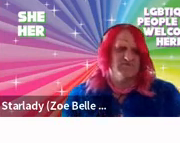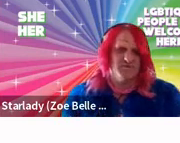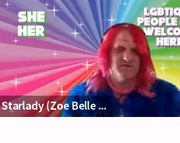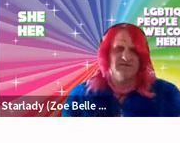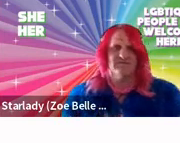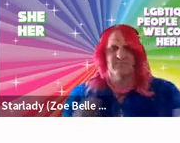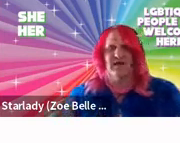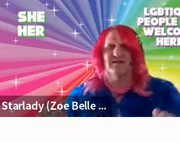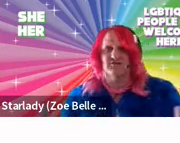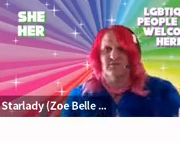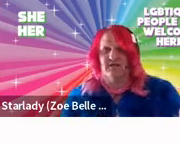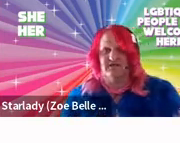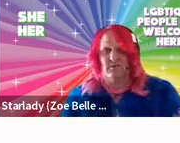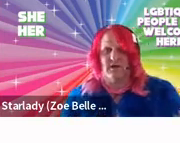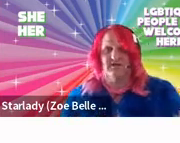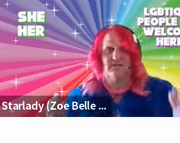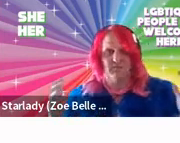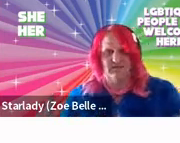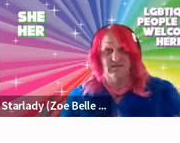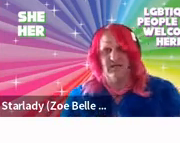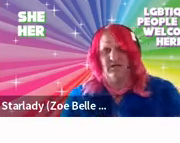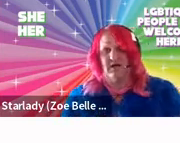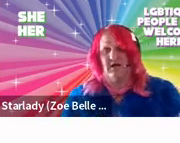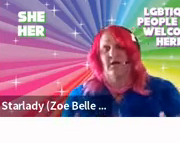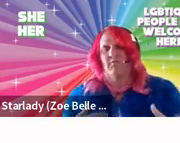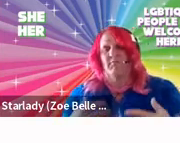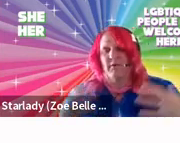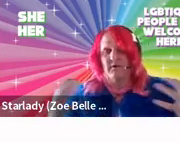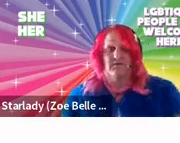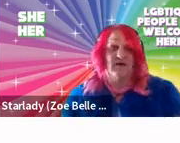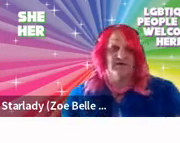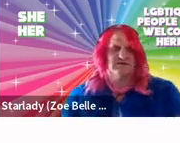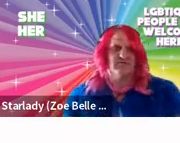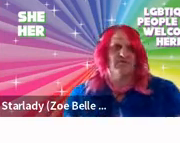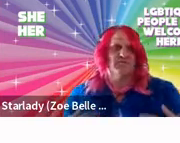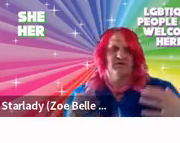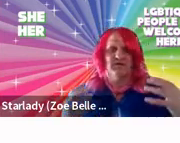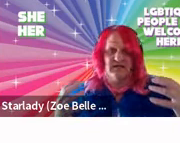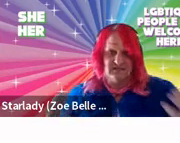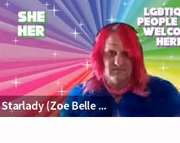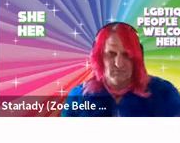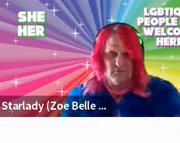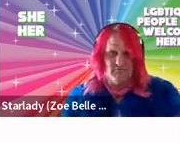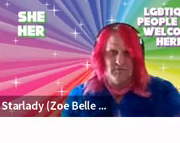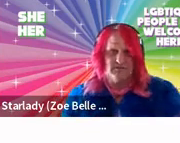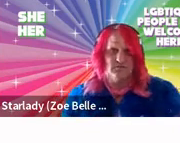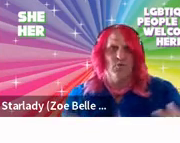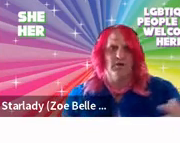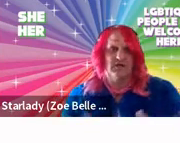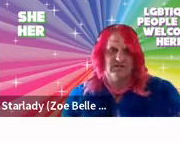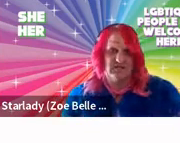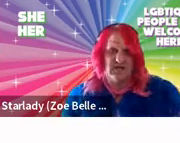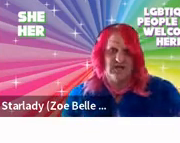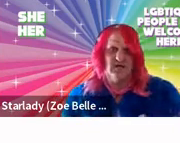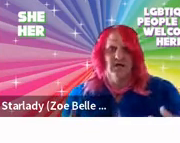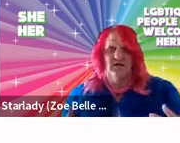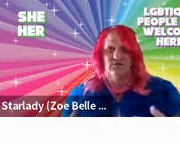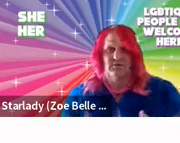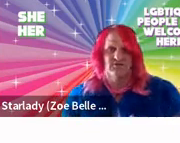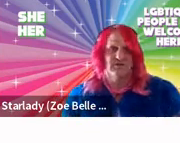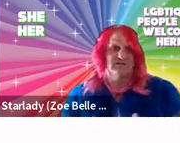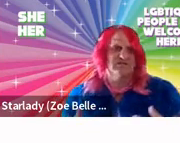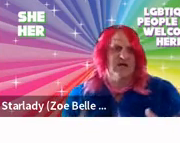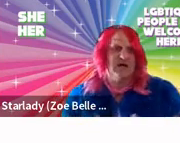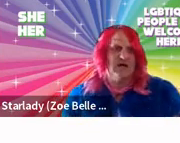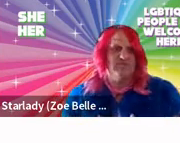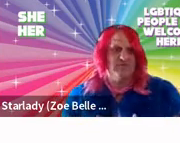intersection between feminism and trans rights. In particular, both of our sort of communities and movements working together